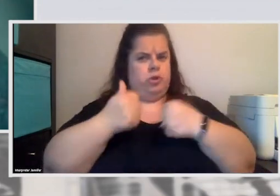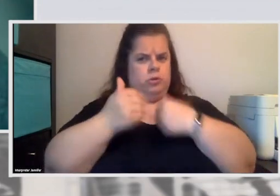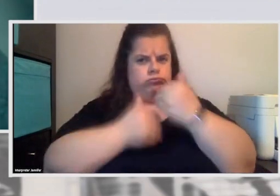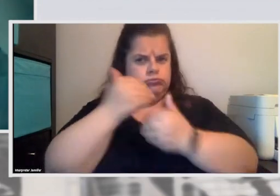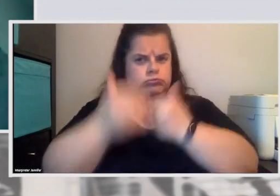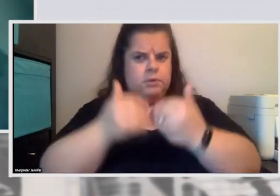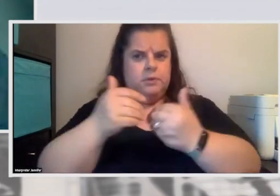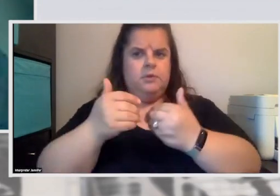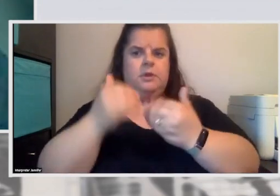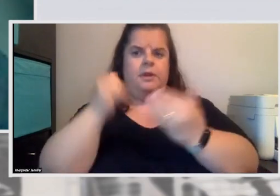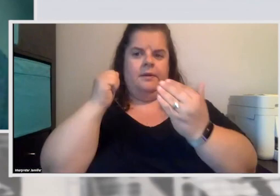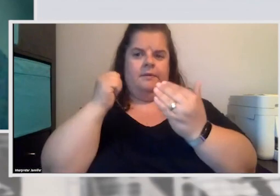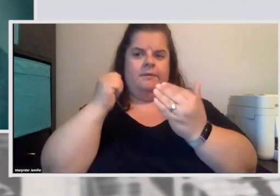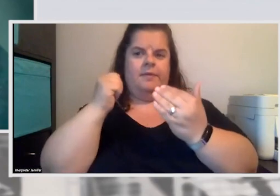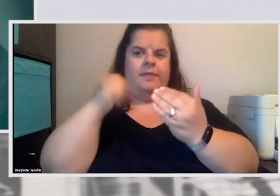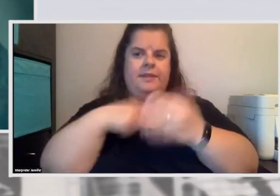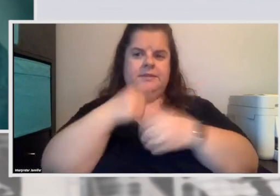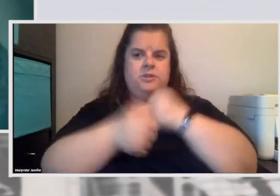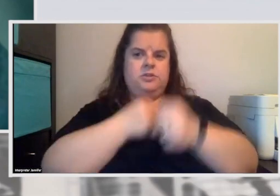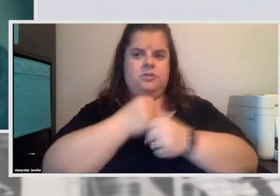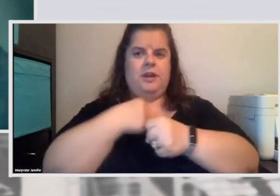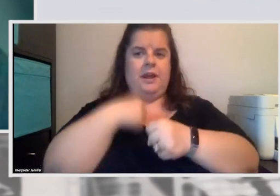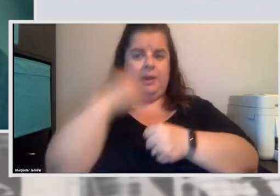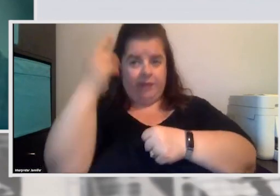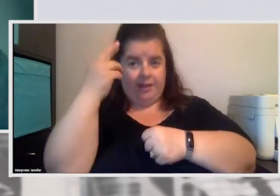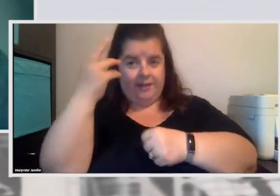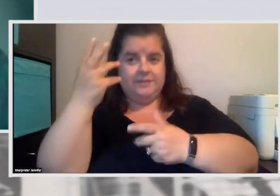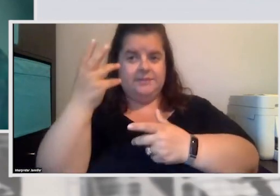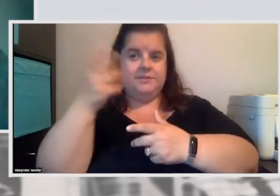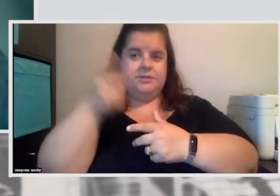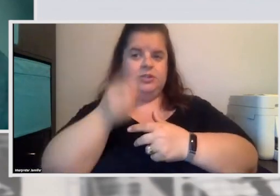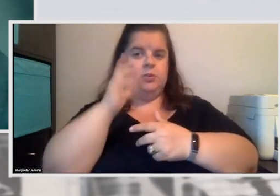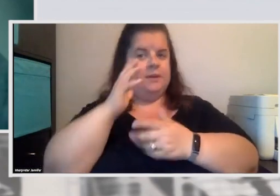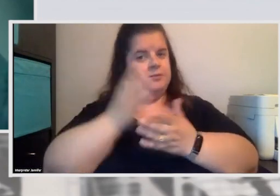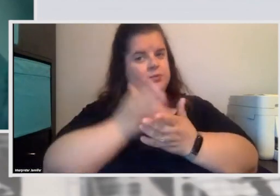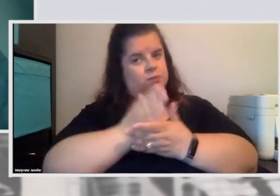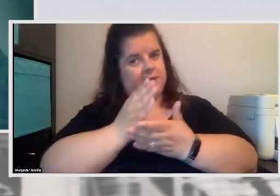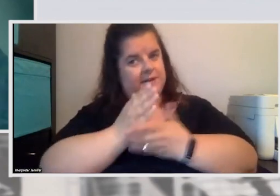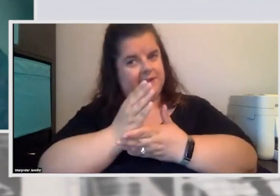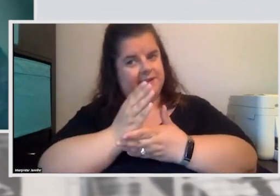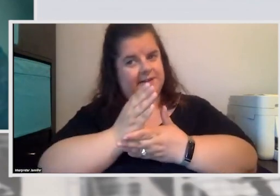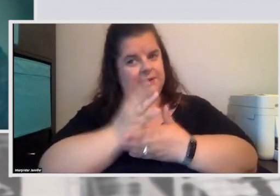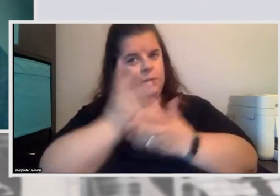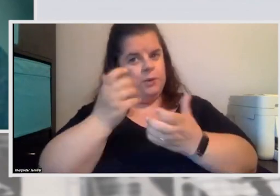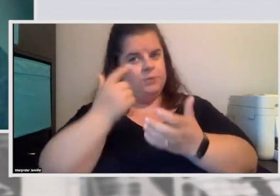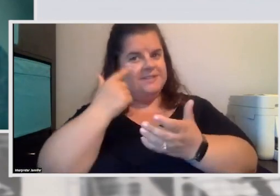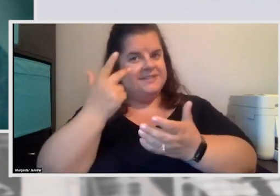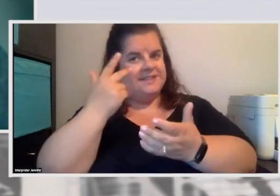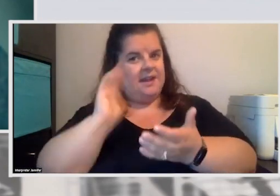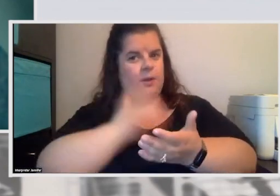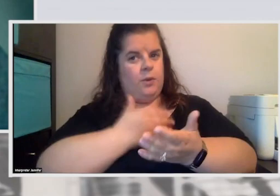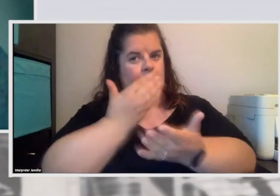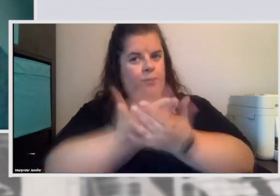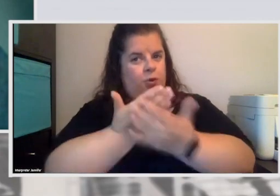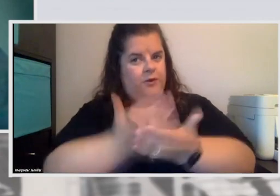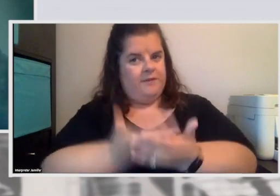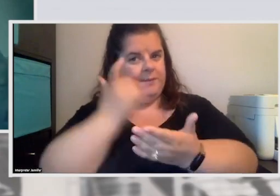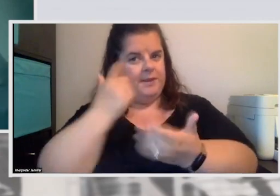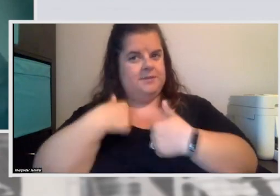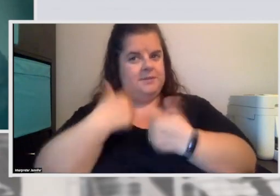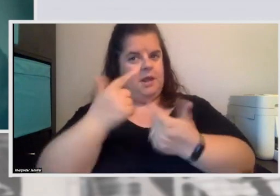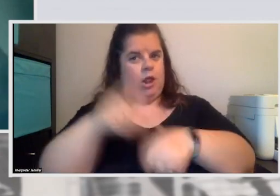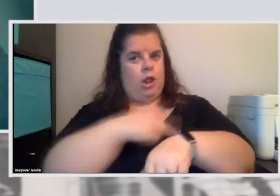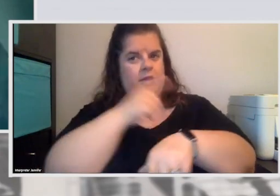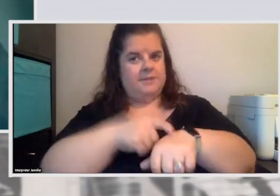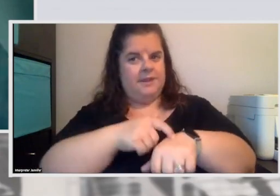year. I realize that folks will rightly want to see the proof of our work before they believe that, because it's been a long time in coming.